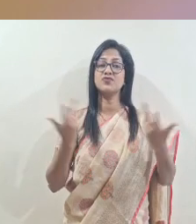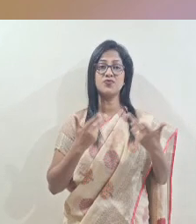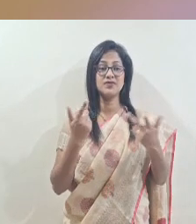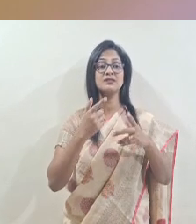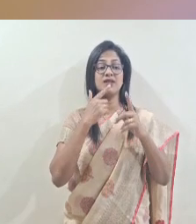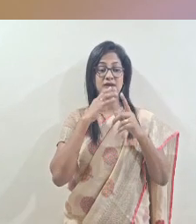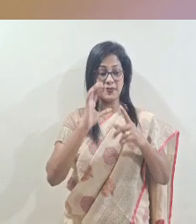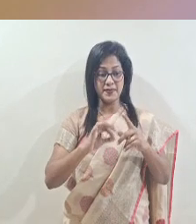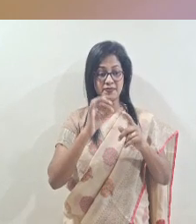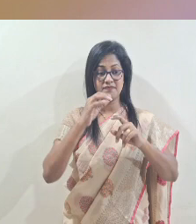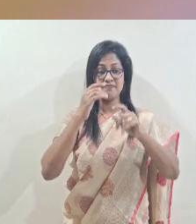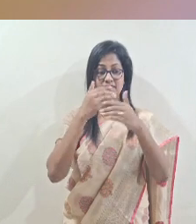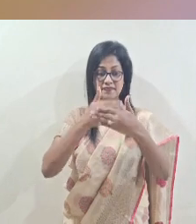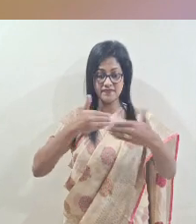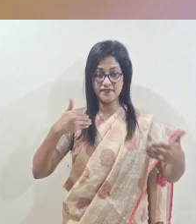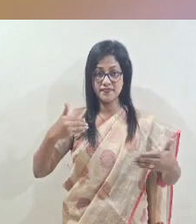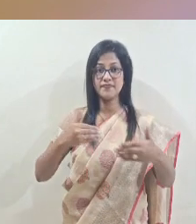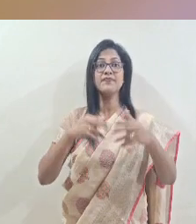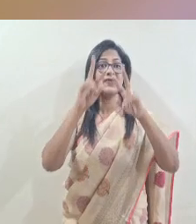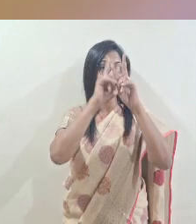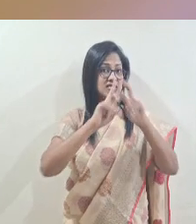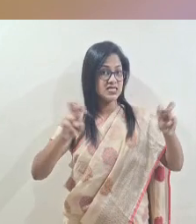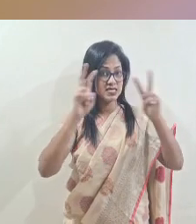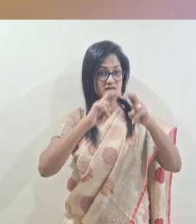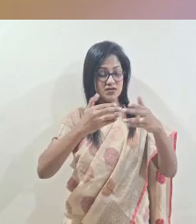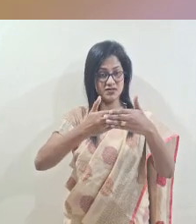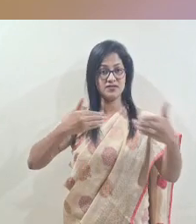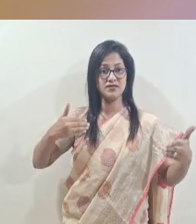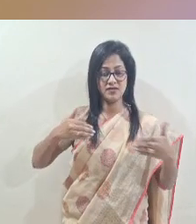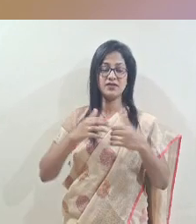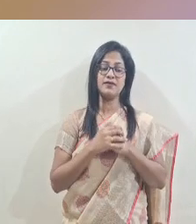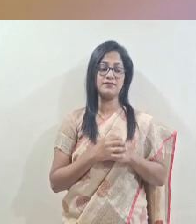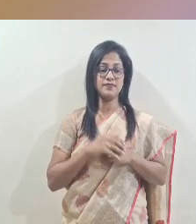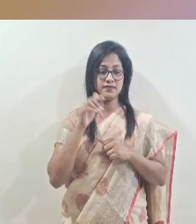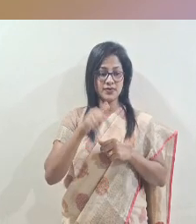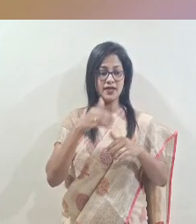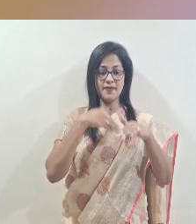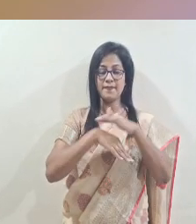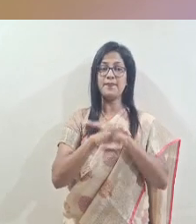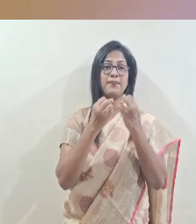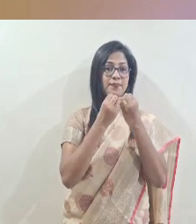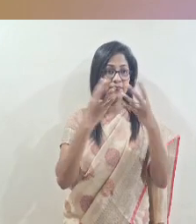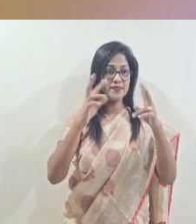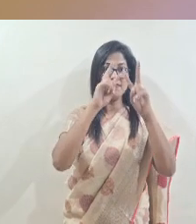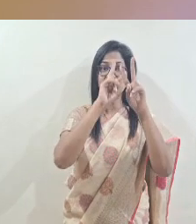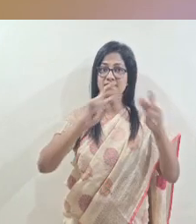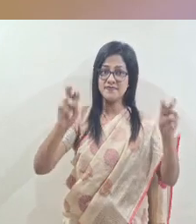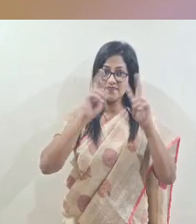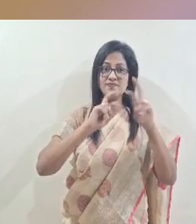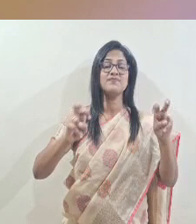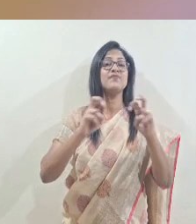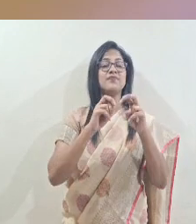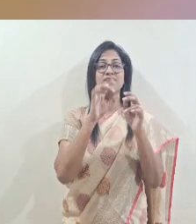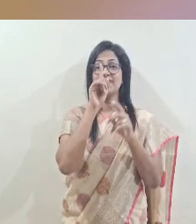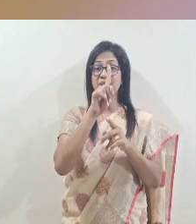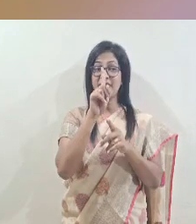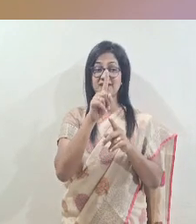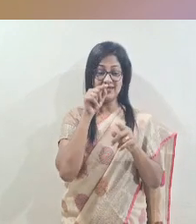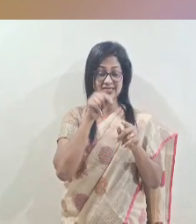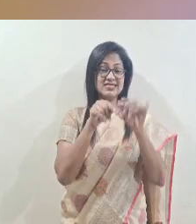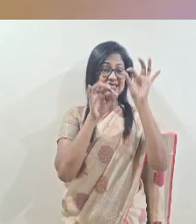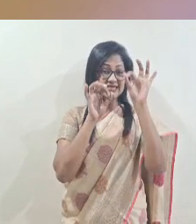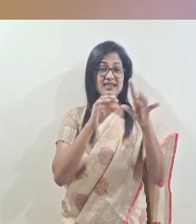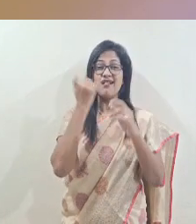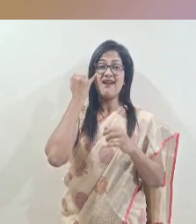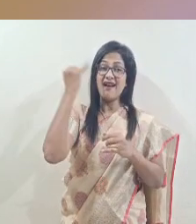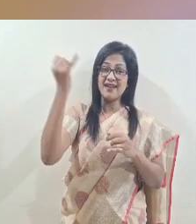practical gaps as well as research gaps. You don't have a, there have been many approaches in research, but there is no a single idea